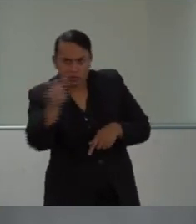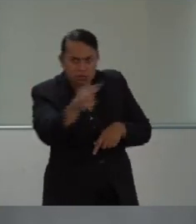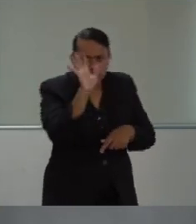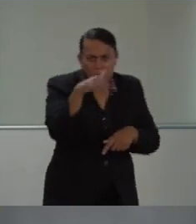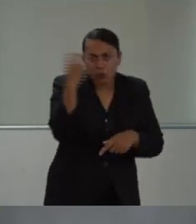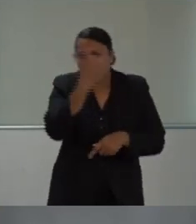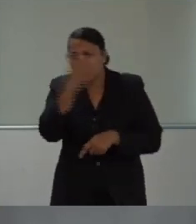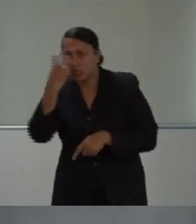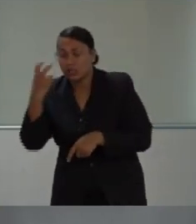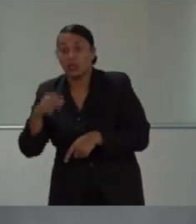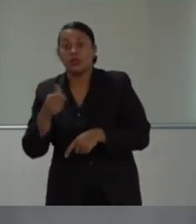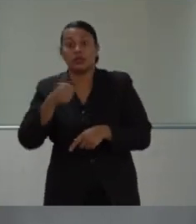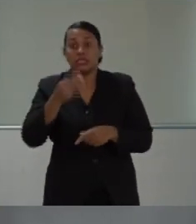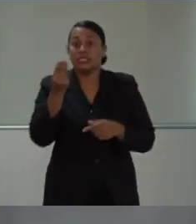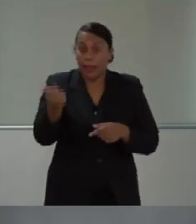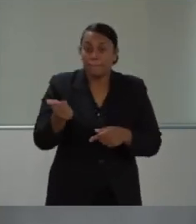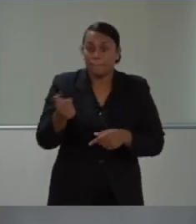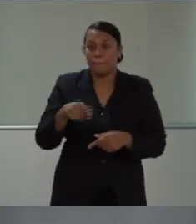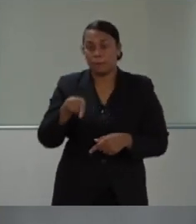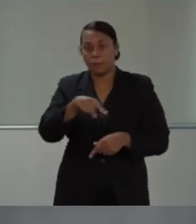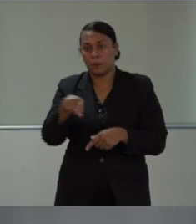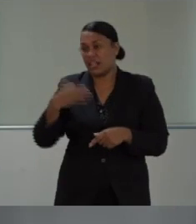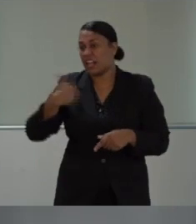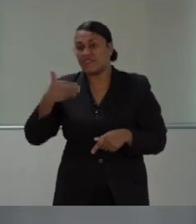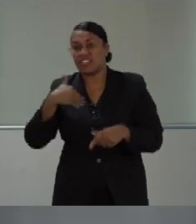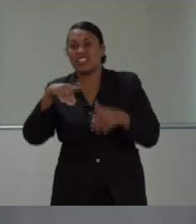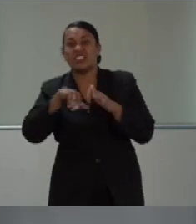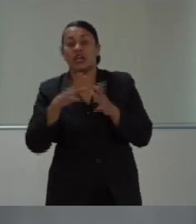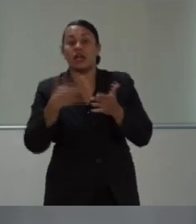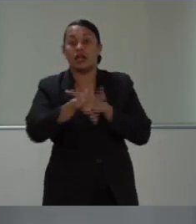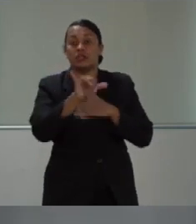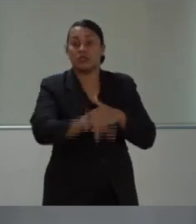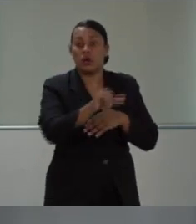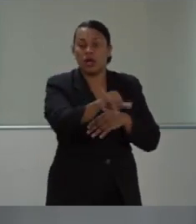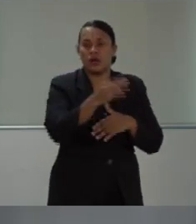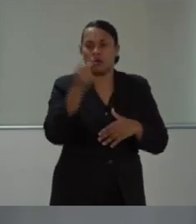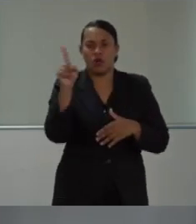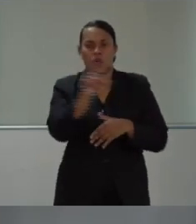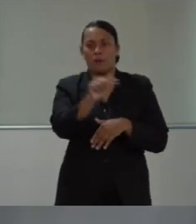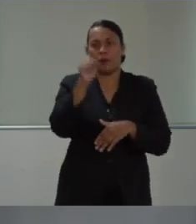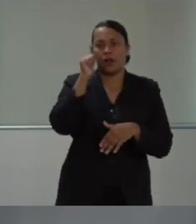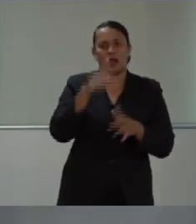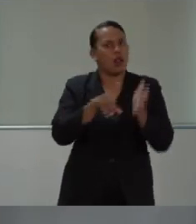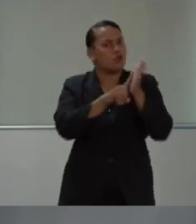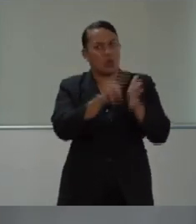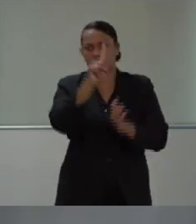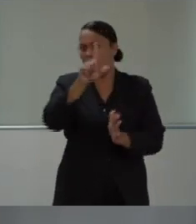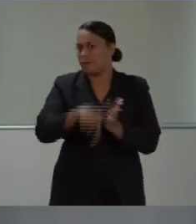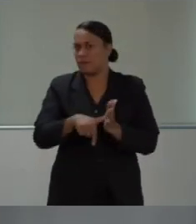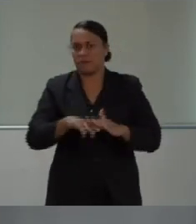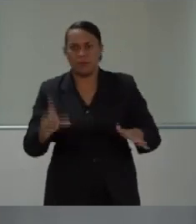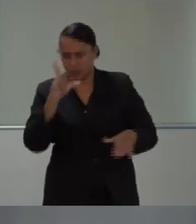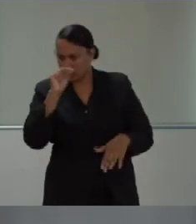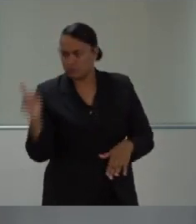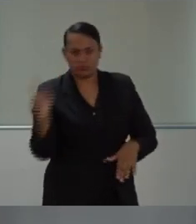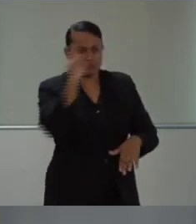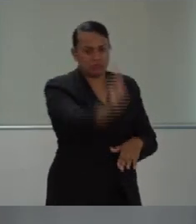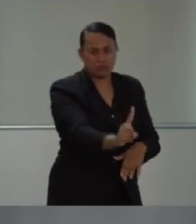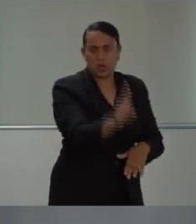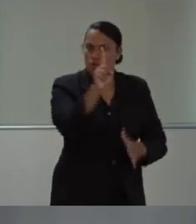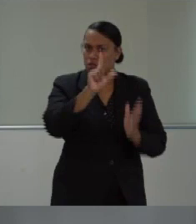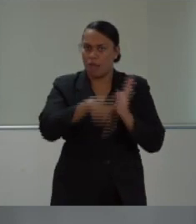back home to Lautoka, that will be a one-time movement as well. But however, we have